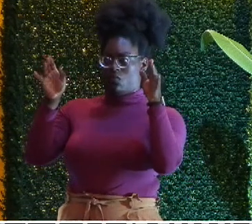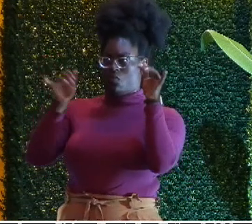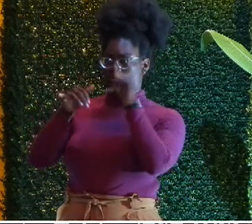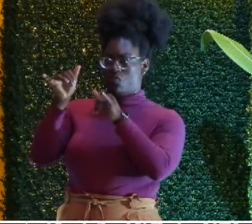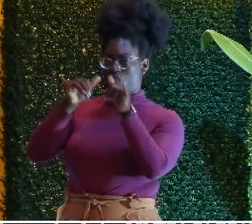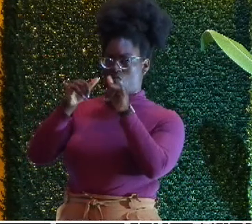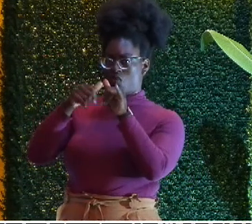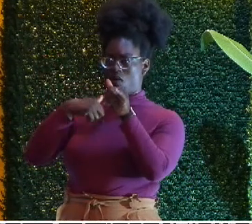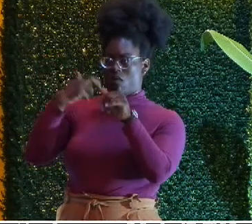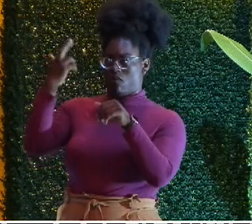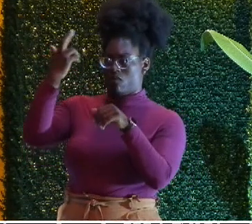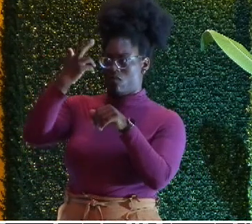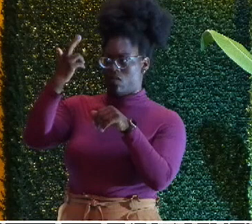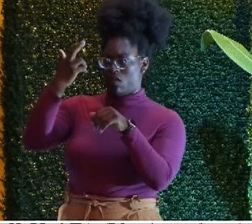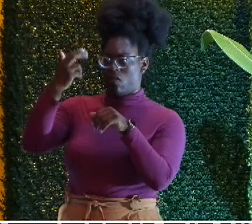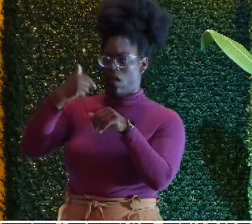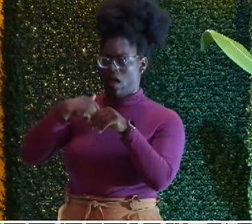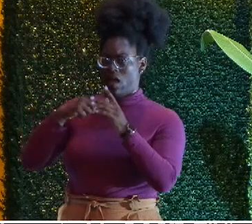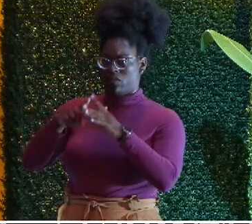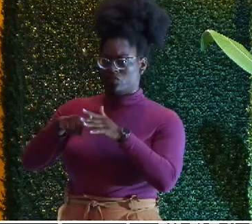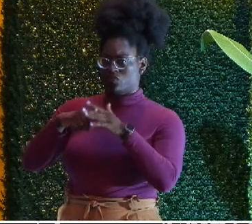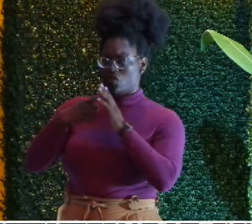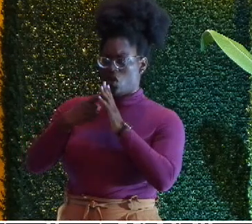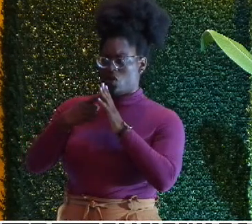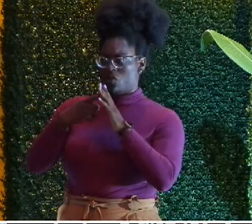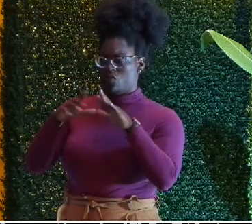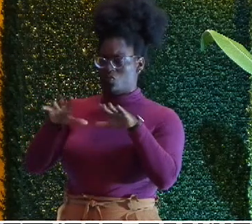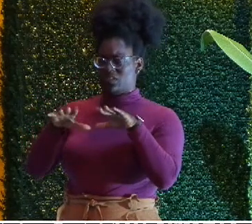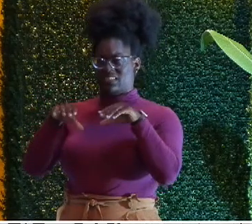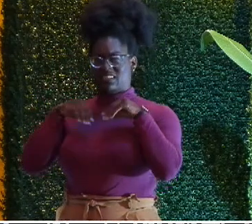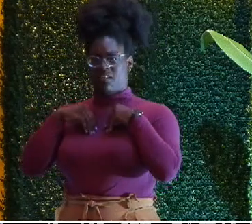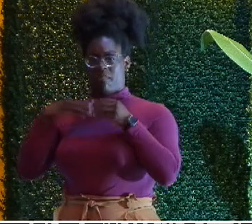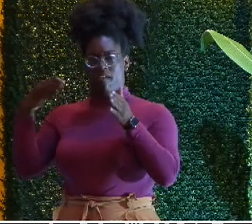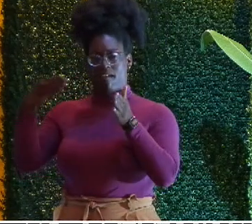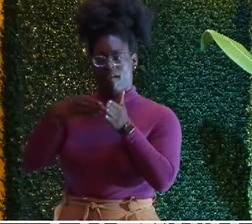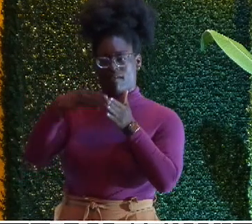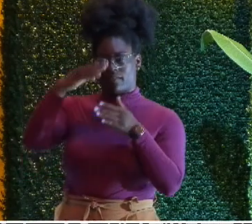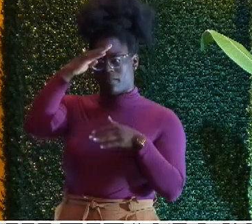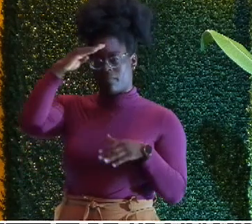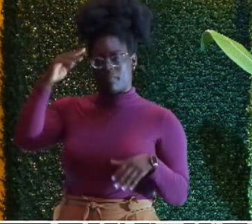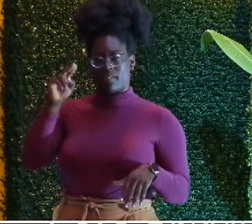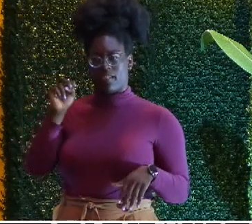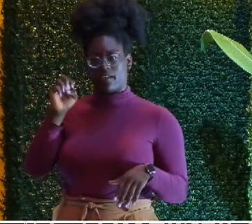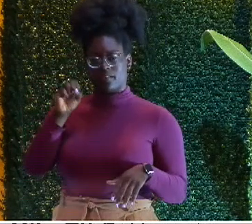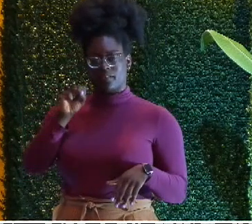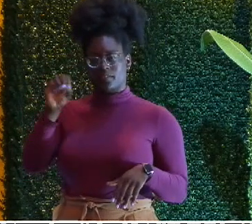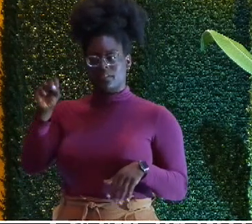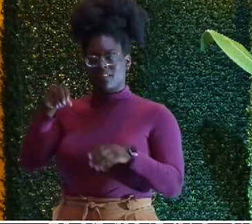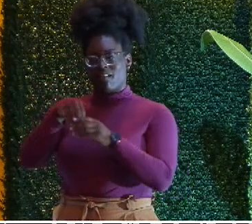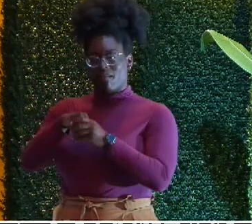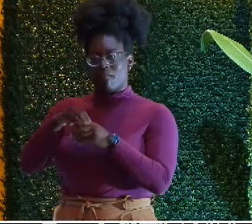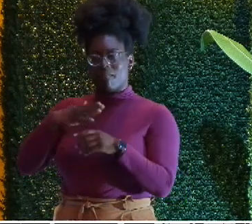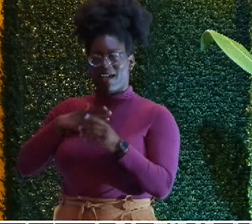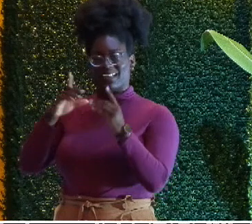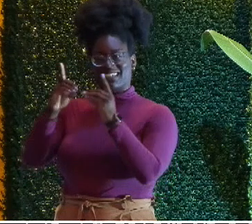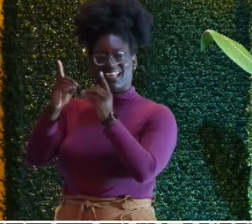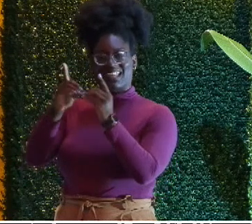and my dating choices. And I see this a lot with black queer boys